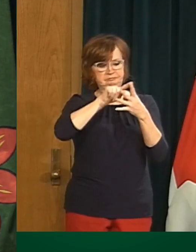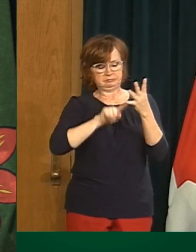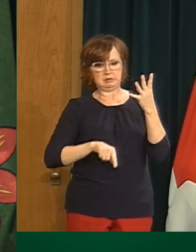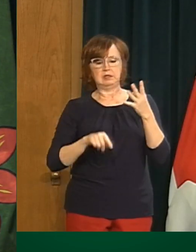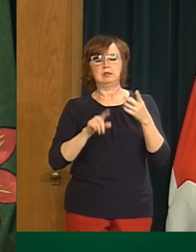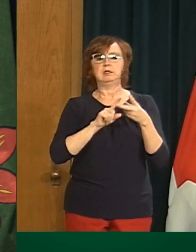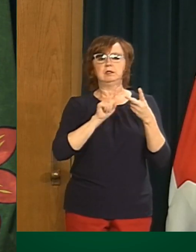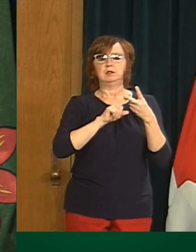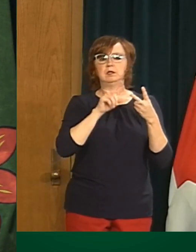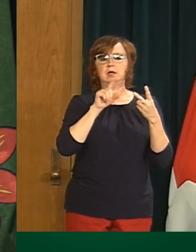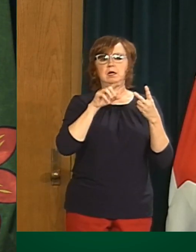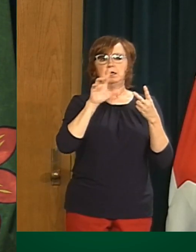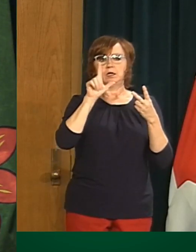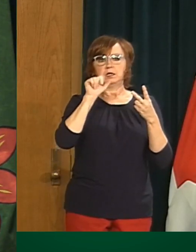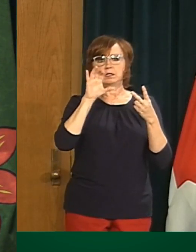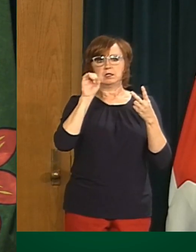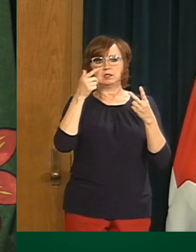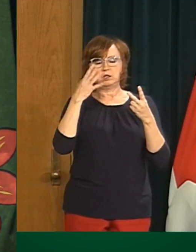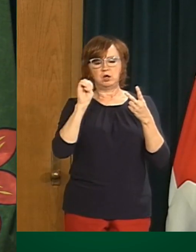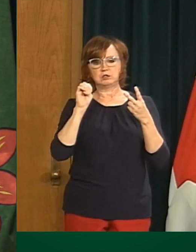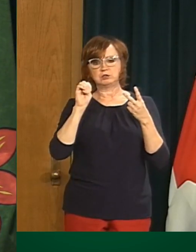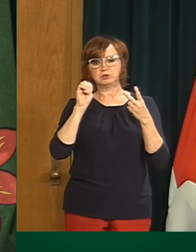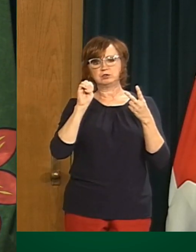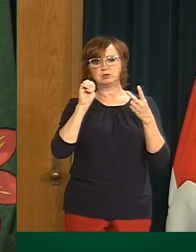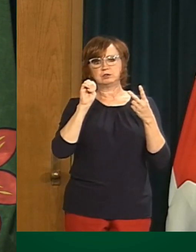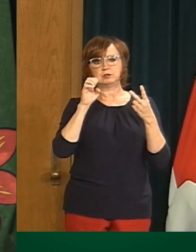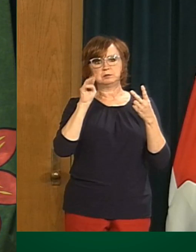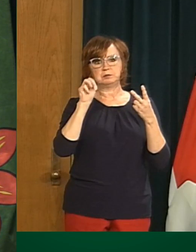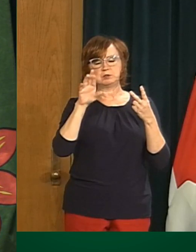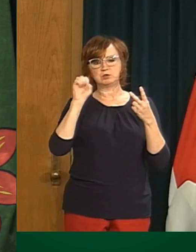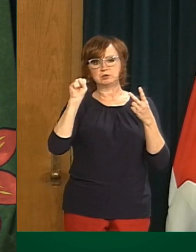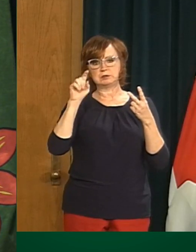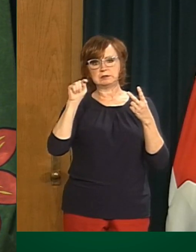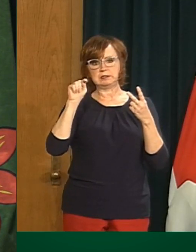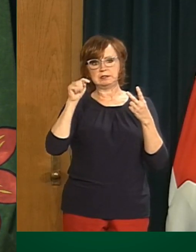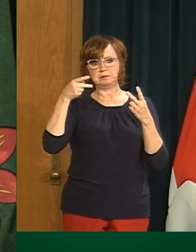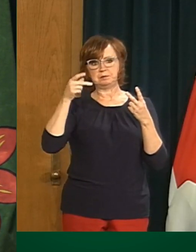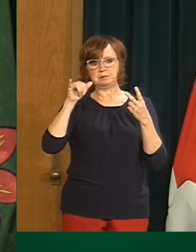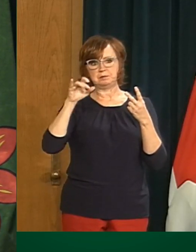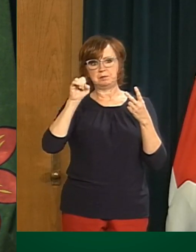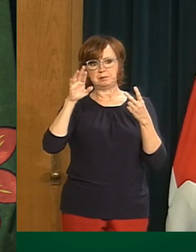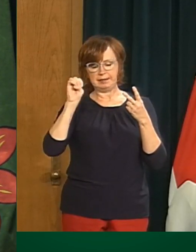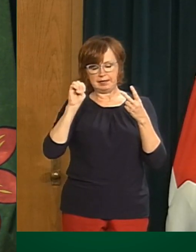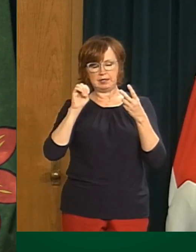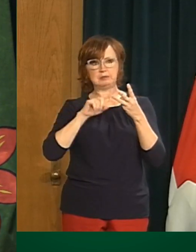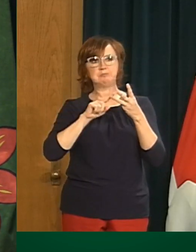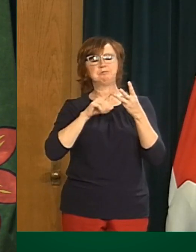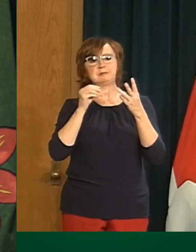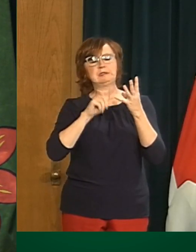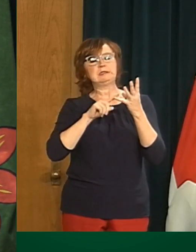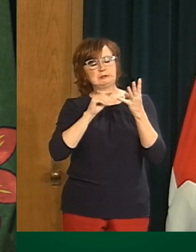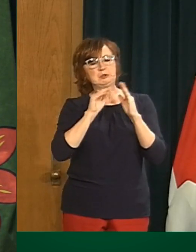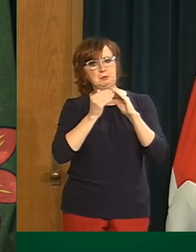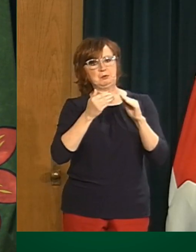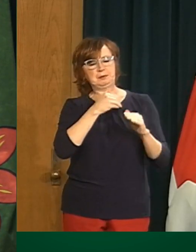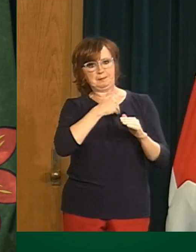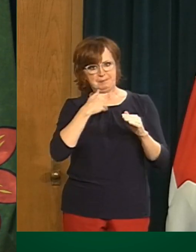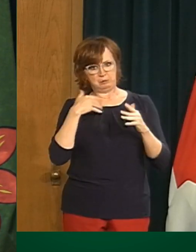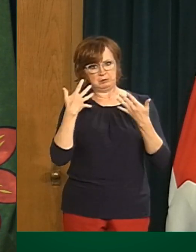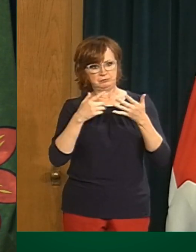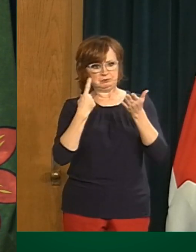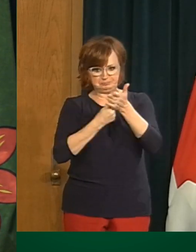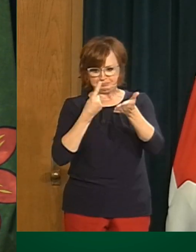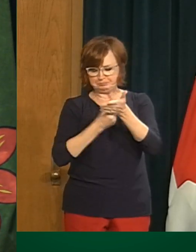Robert St. Pierre, as well as have spoken to a number of individuals from the community. And I would just take this moment to